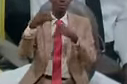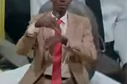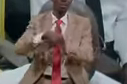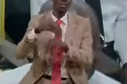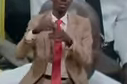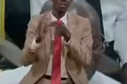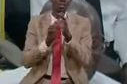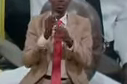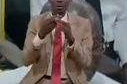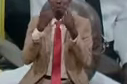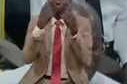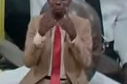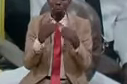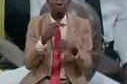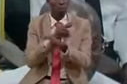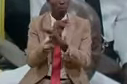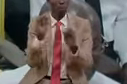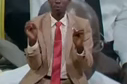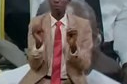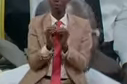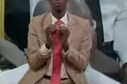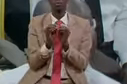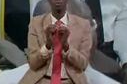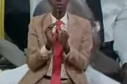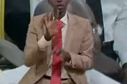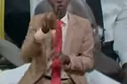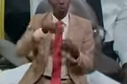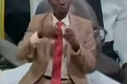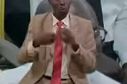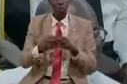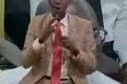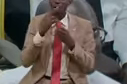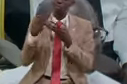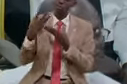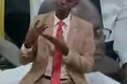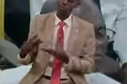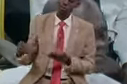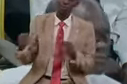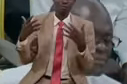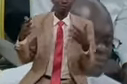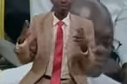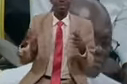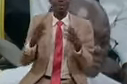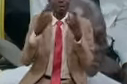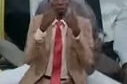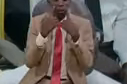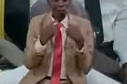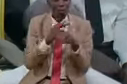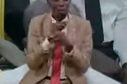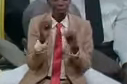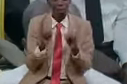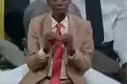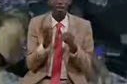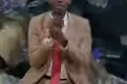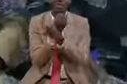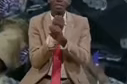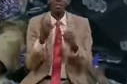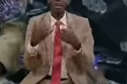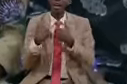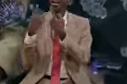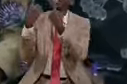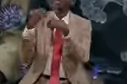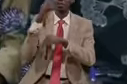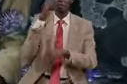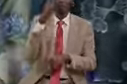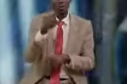Weep not. Your problems are solved. Weep not. Salvation has come.